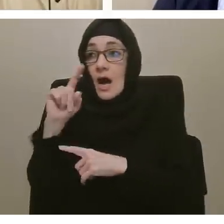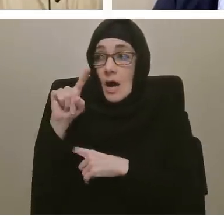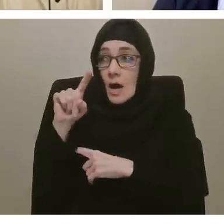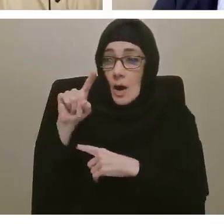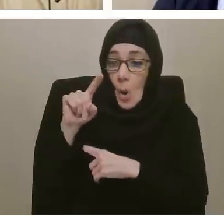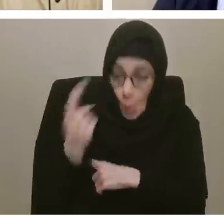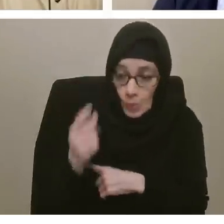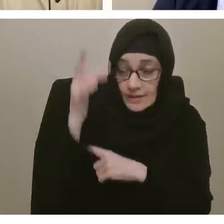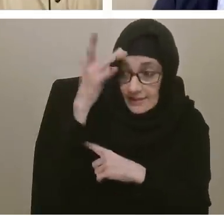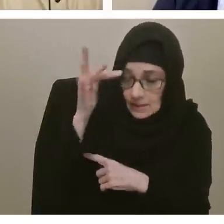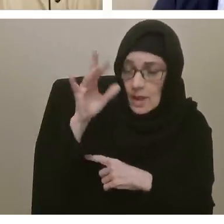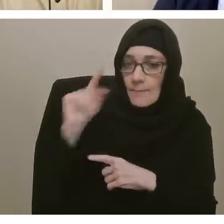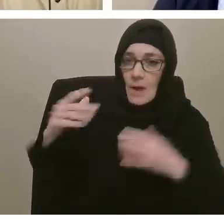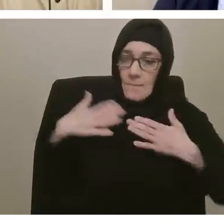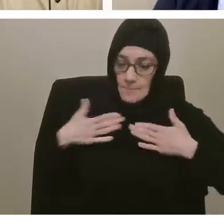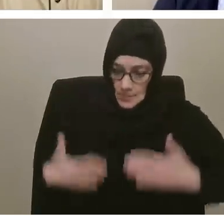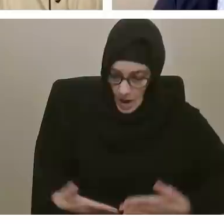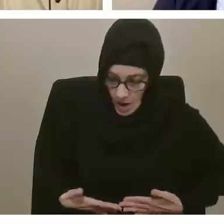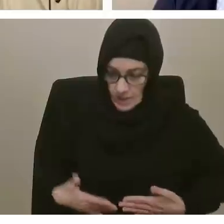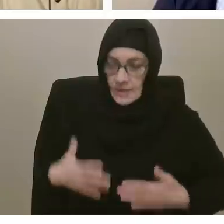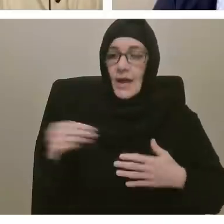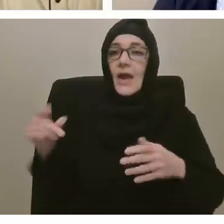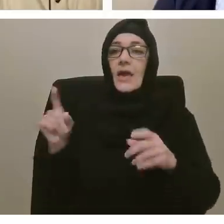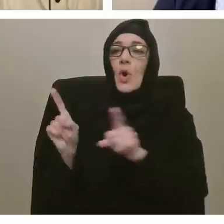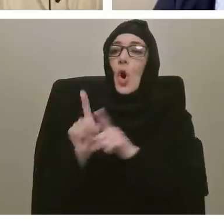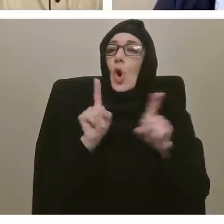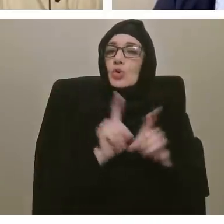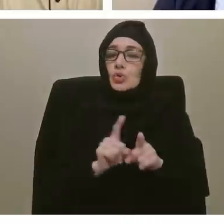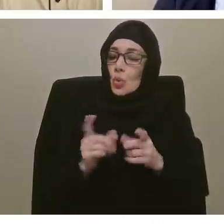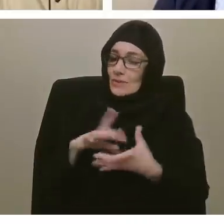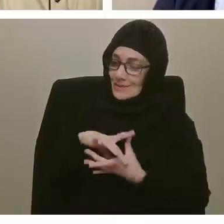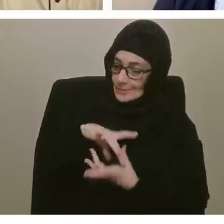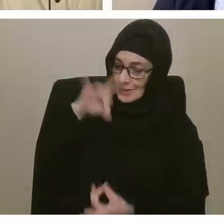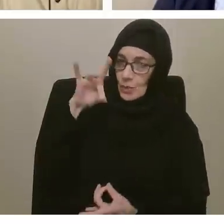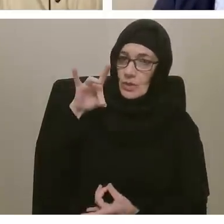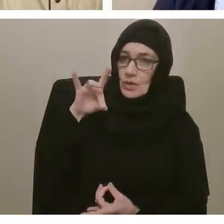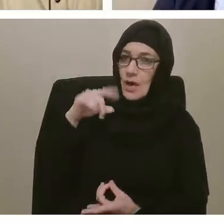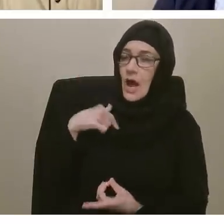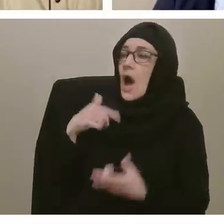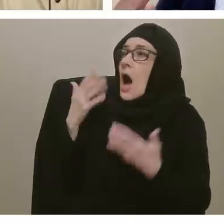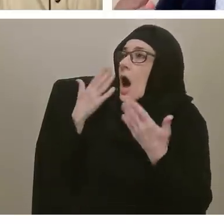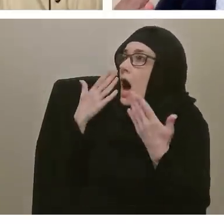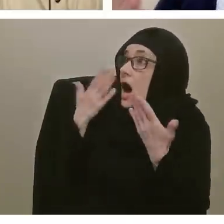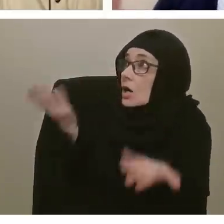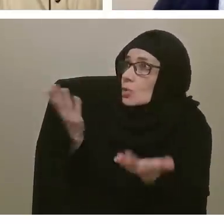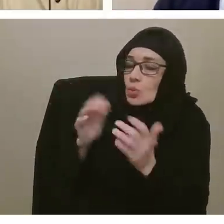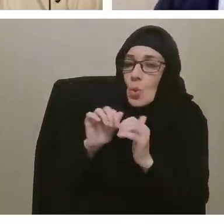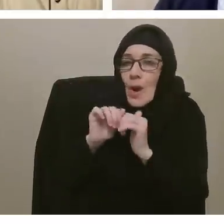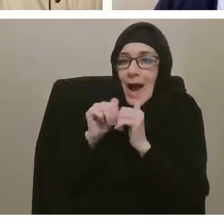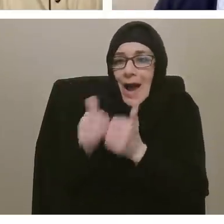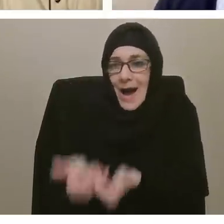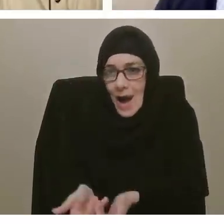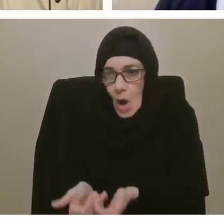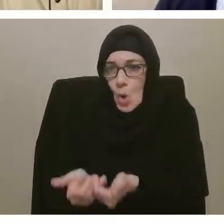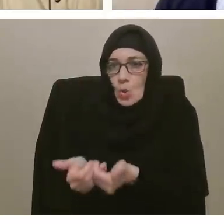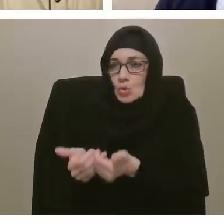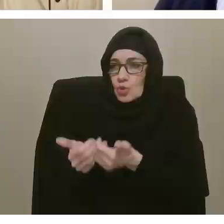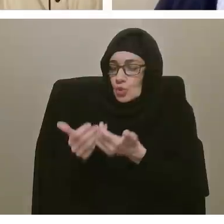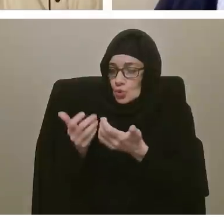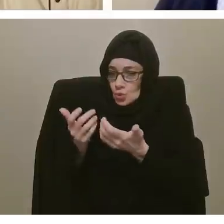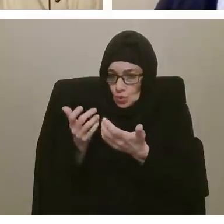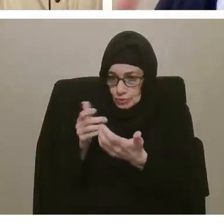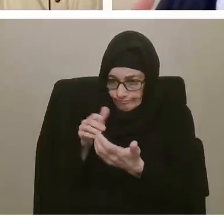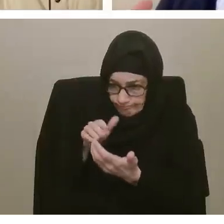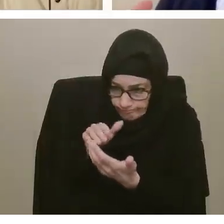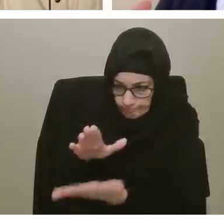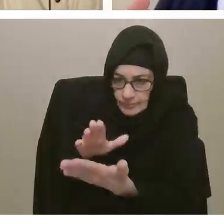but also body, and more critically, spirit. That I don't know how to actually engage this reality,